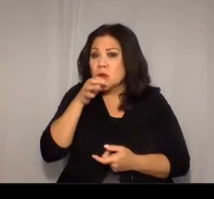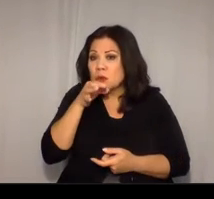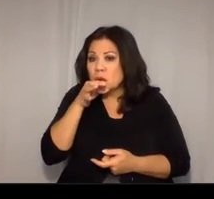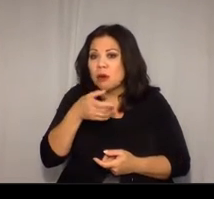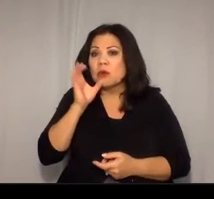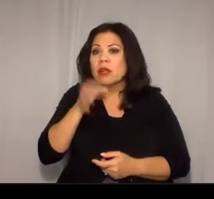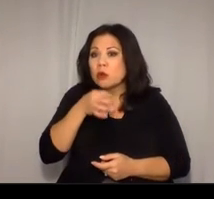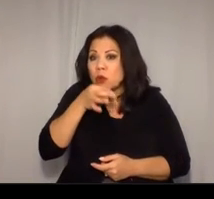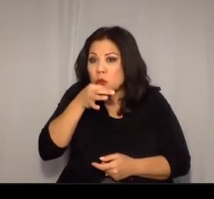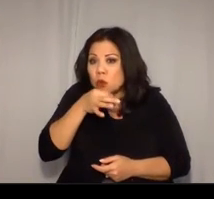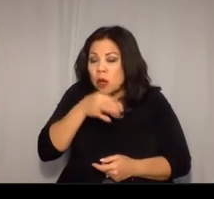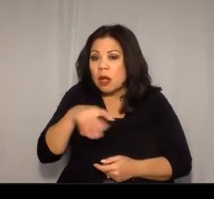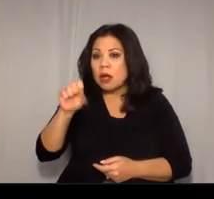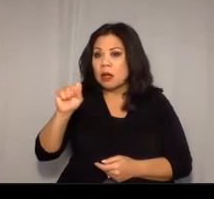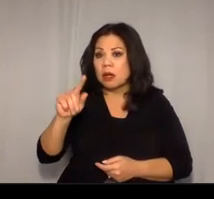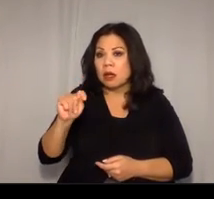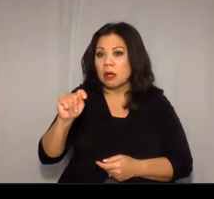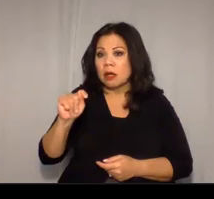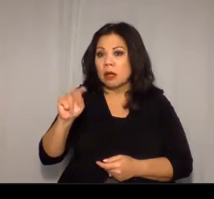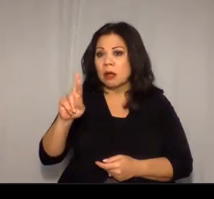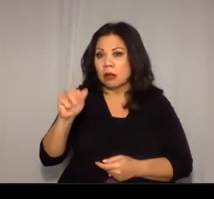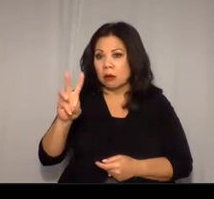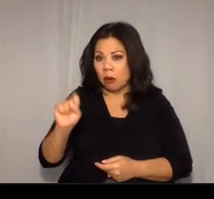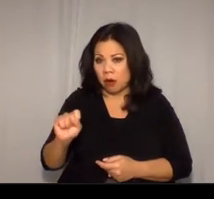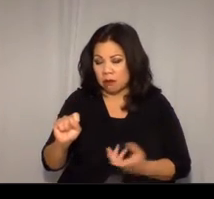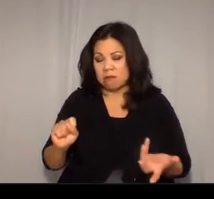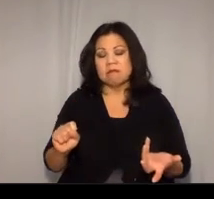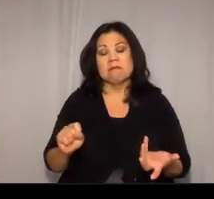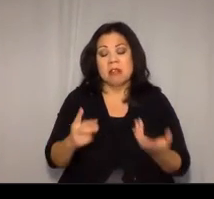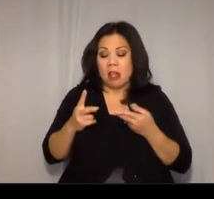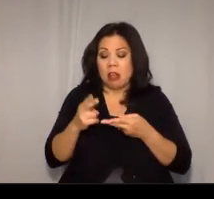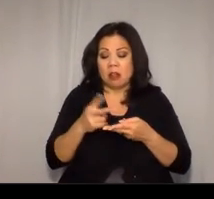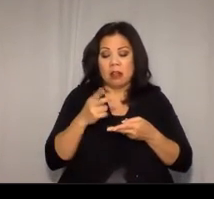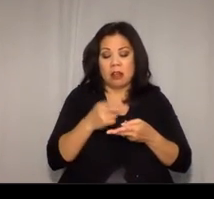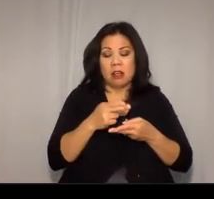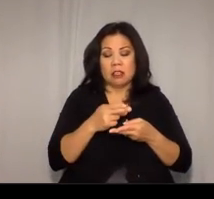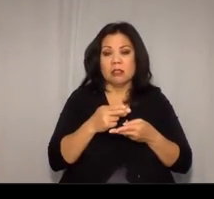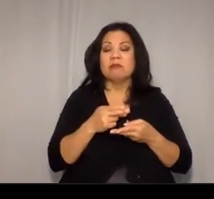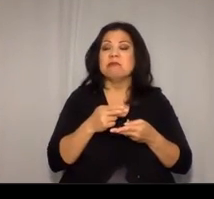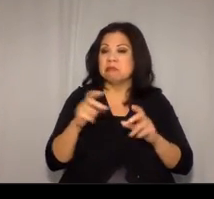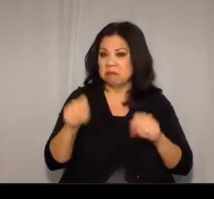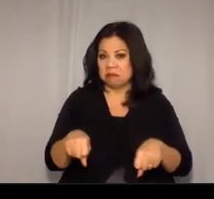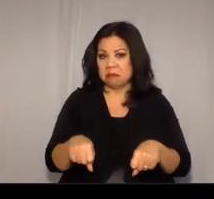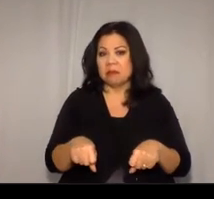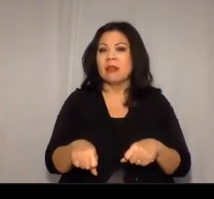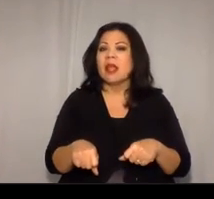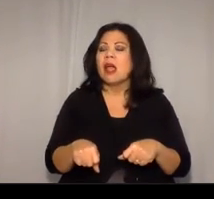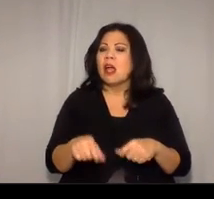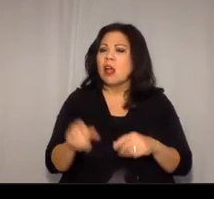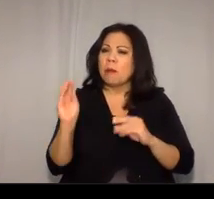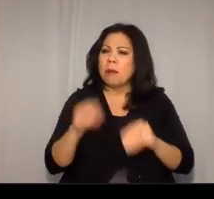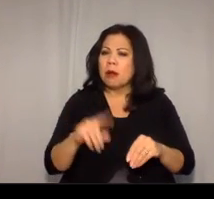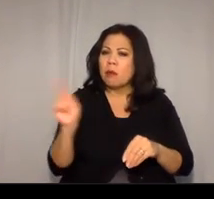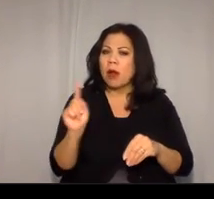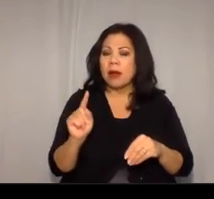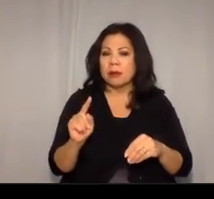you've got some straws at home, especially if they're fun, bright colors, you can just cut straws up. And where these go is these things, the